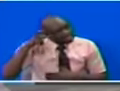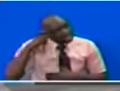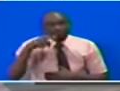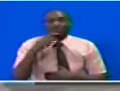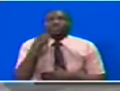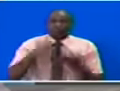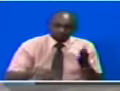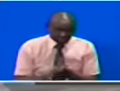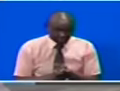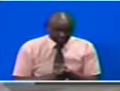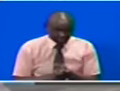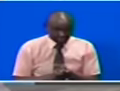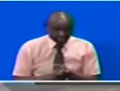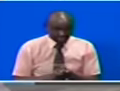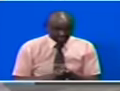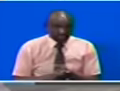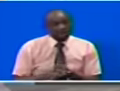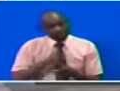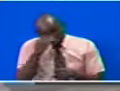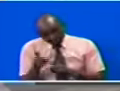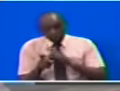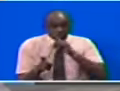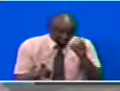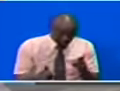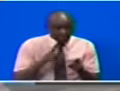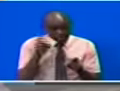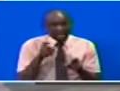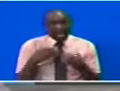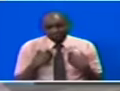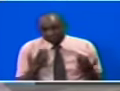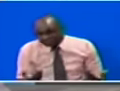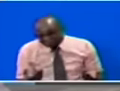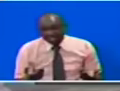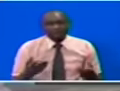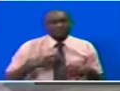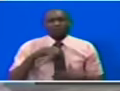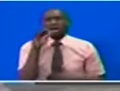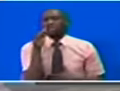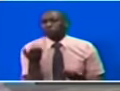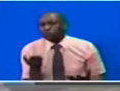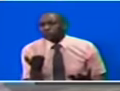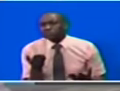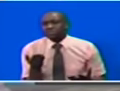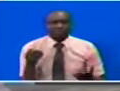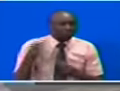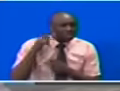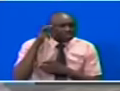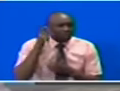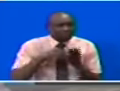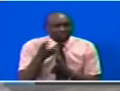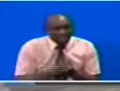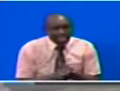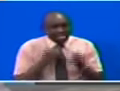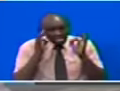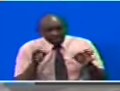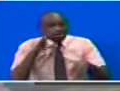they have to say, and some questions asked on what are some of the things that we are hearing, that if they